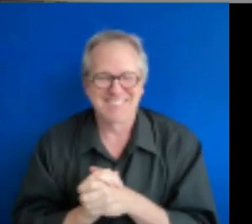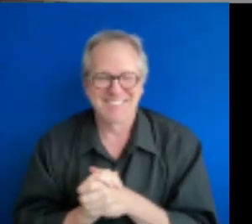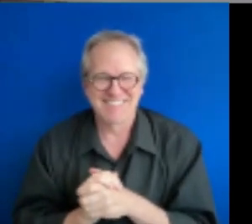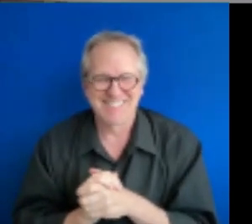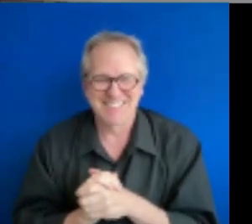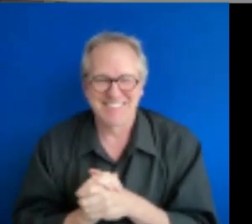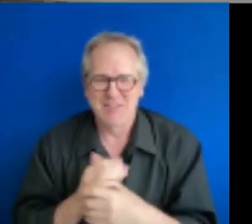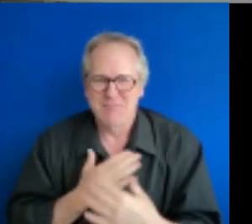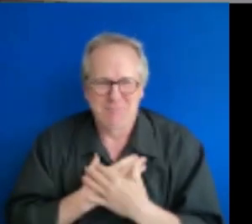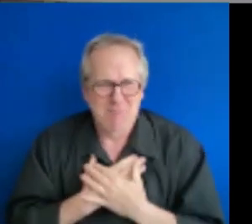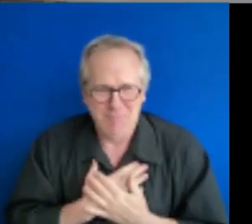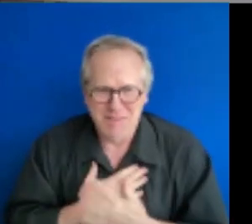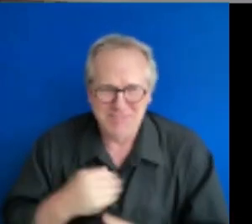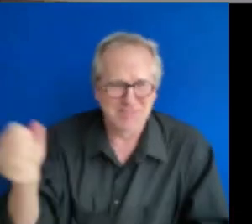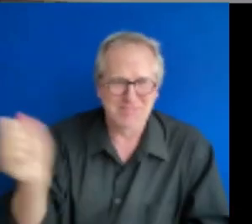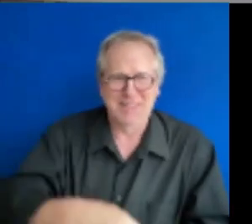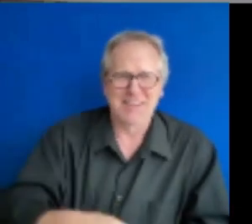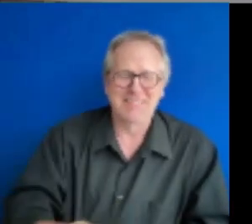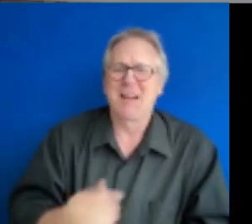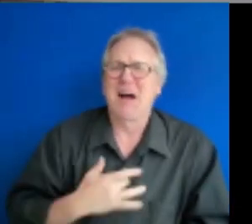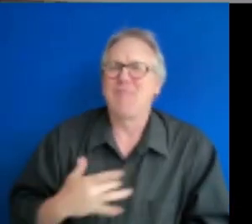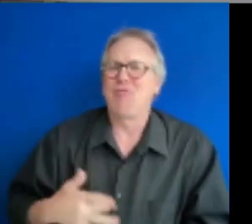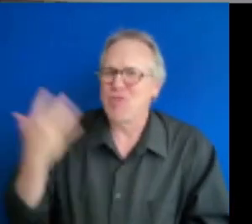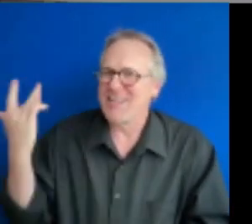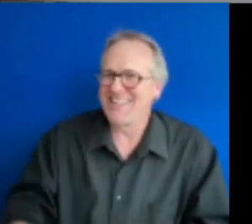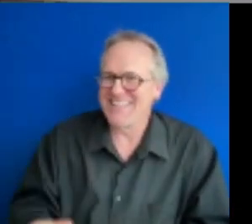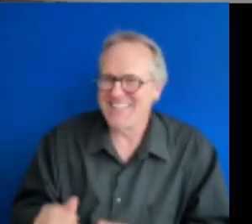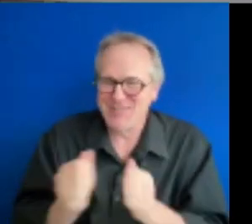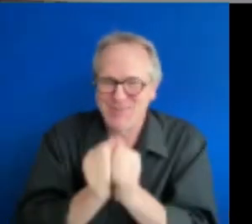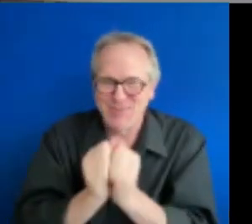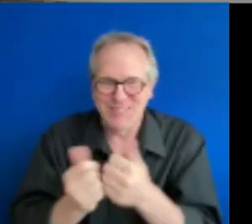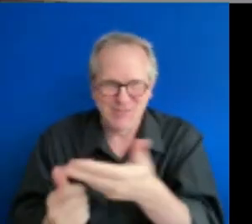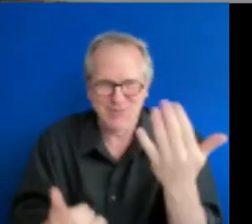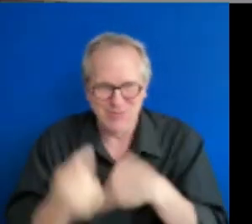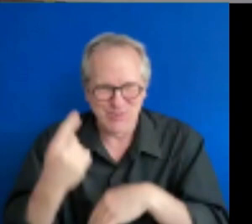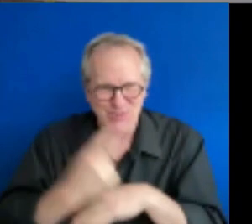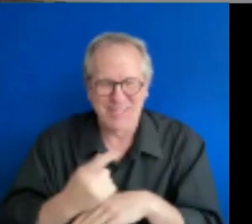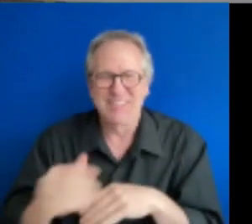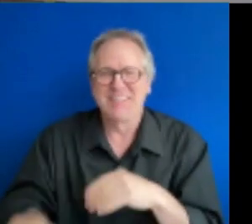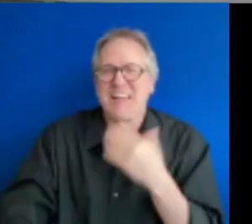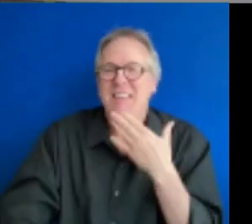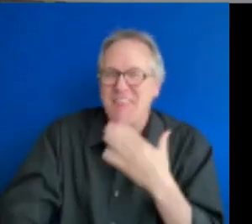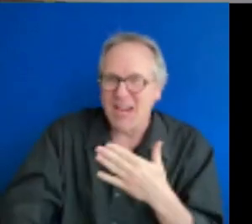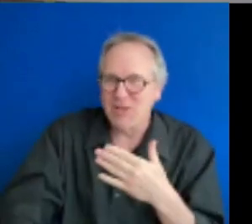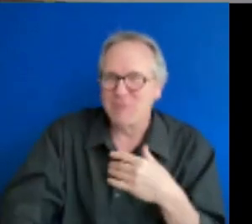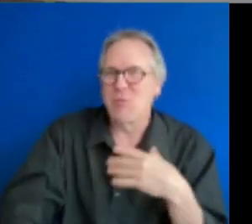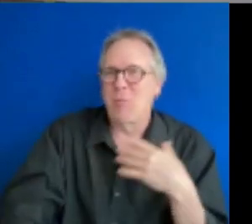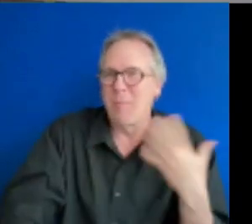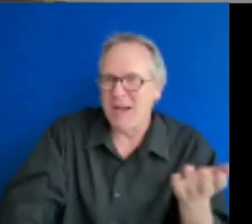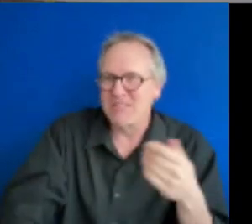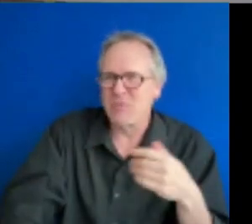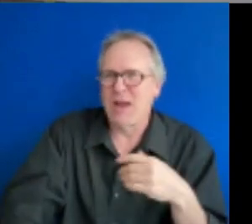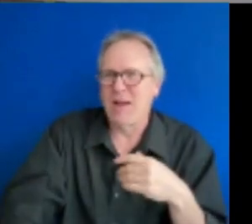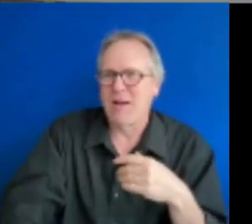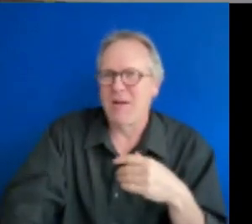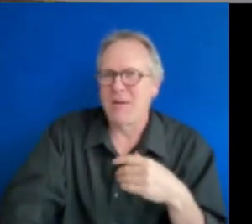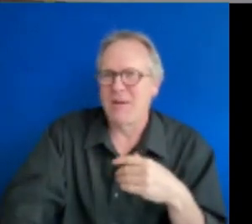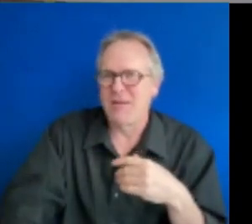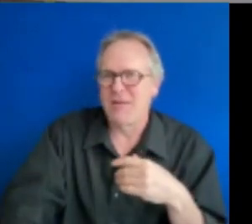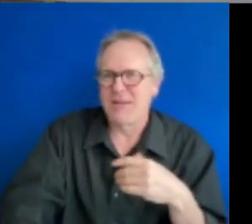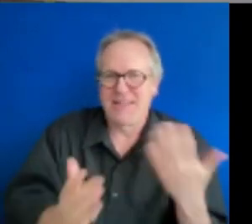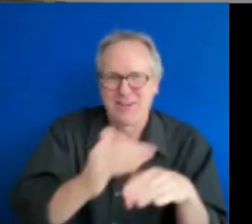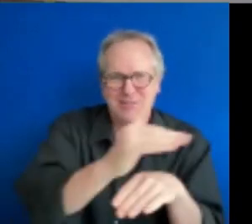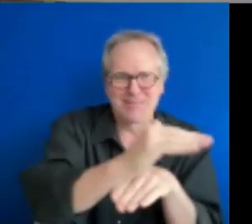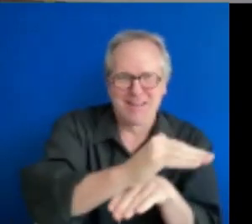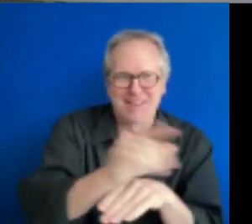My pleasure. I am so thrilled to be with you all tonight. Thank you so much. I guess it's early afternoon where you